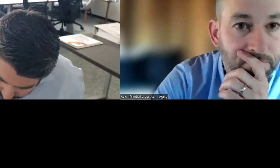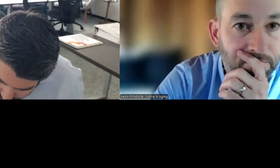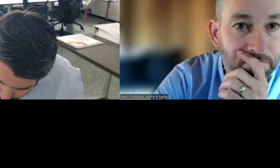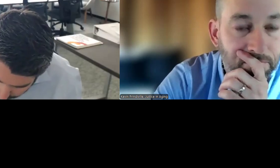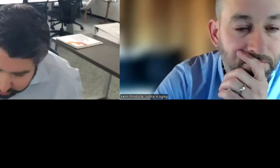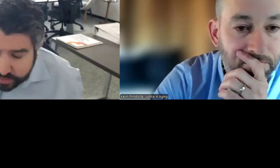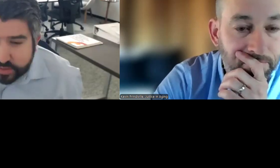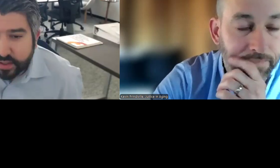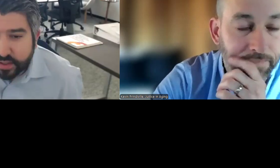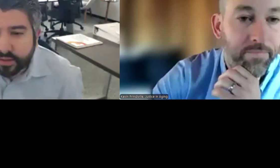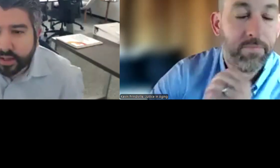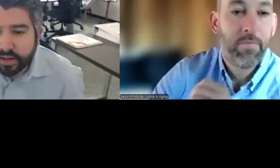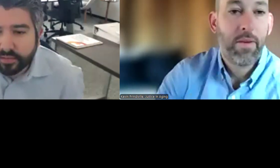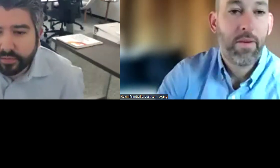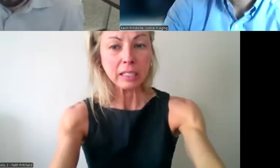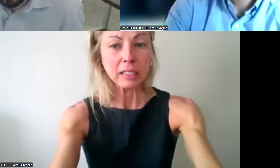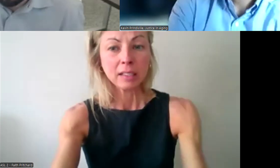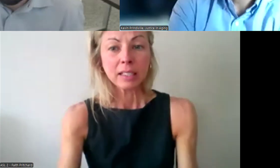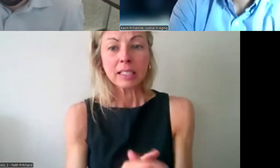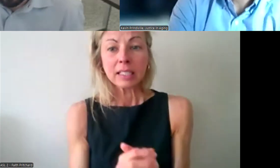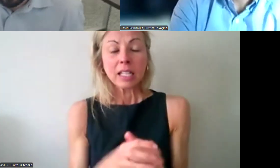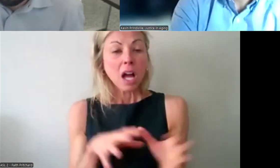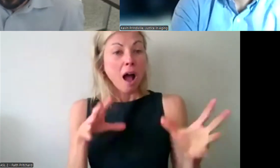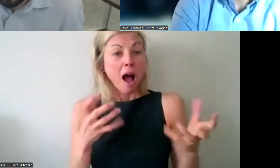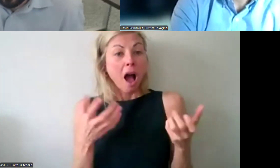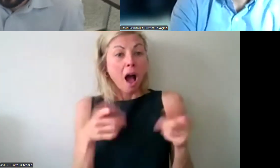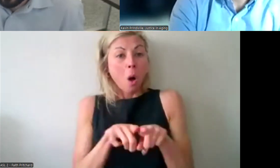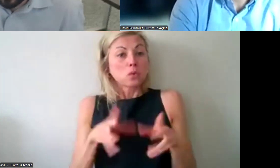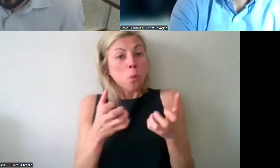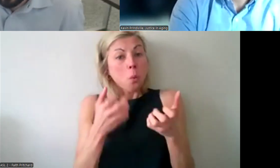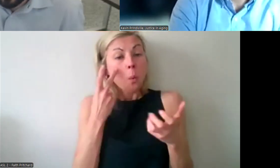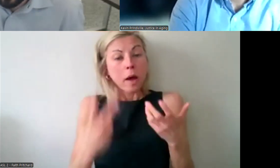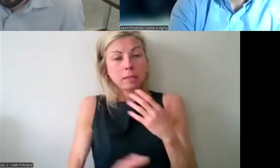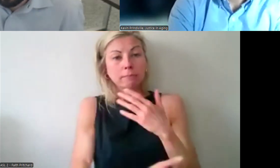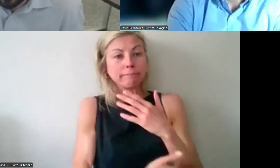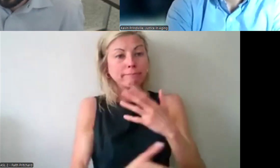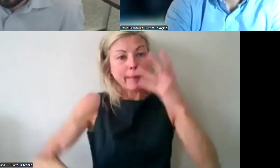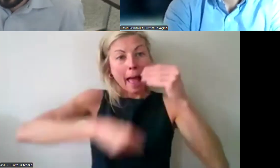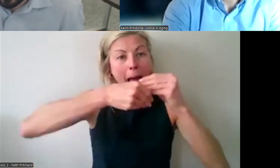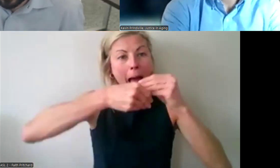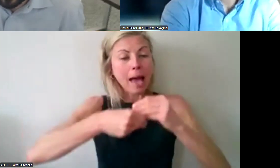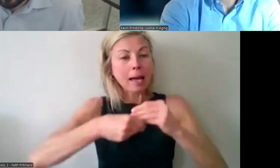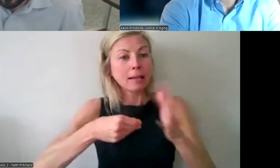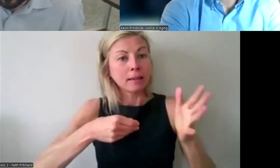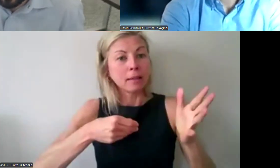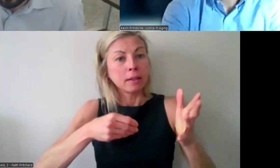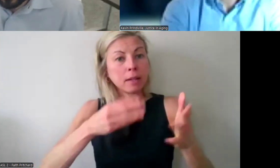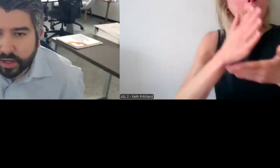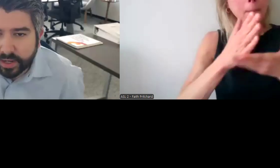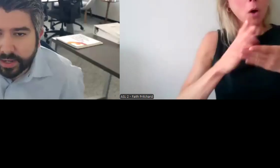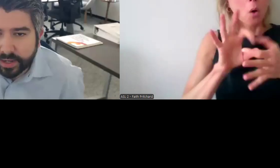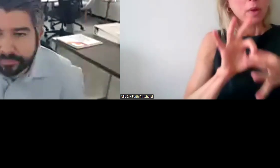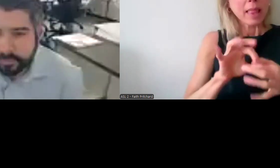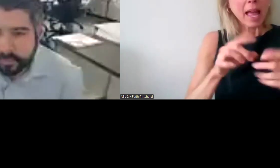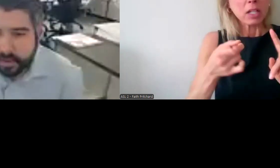I also wanted to kind of piggyback on the piece related